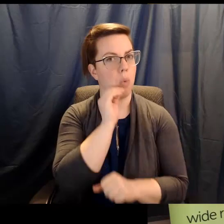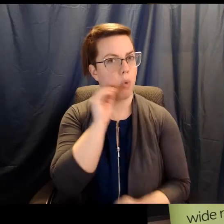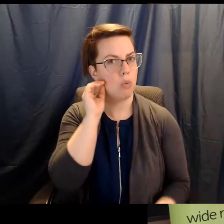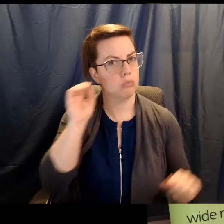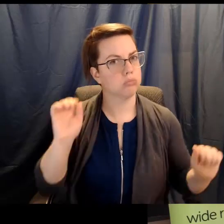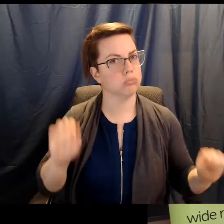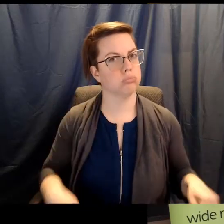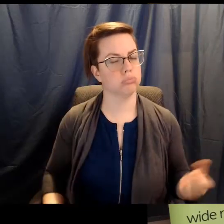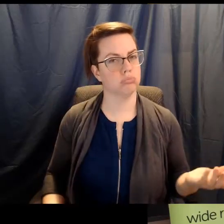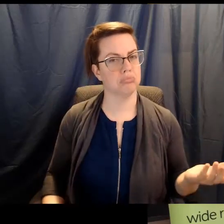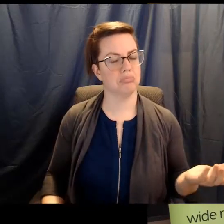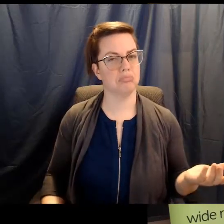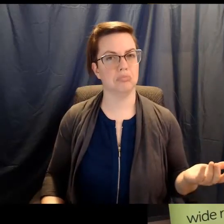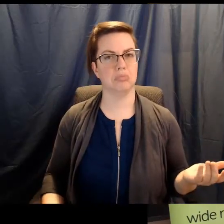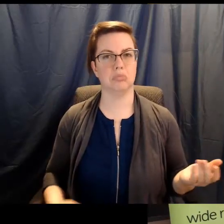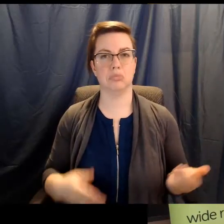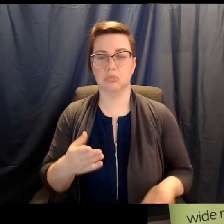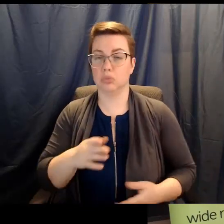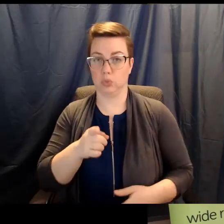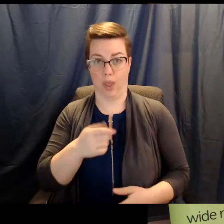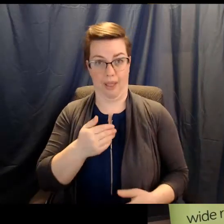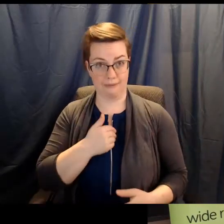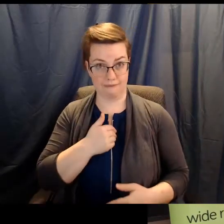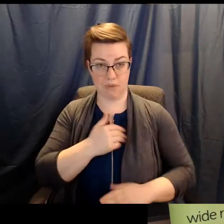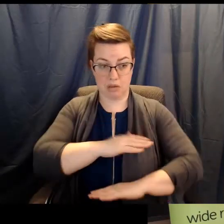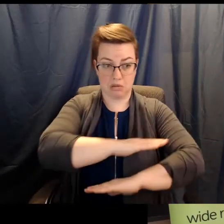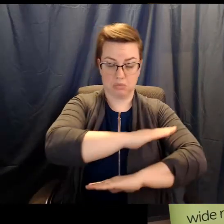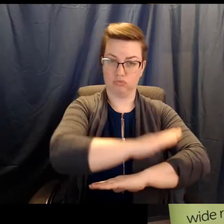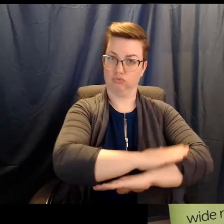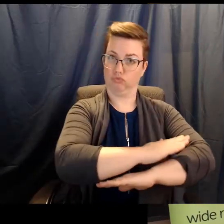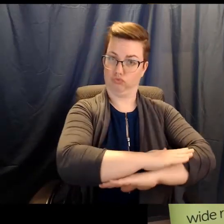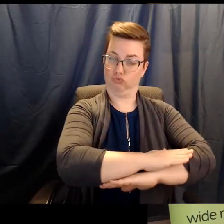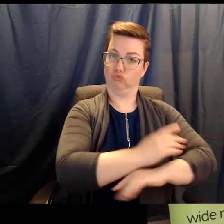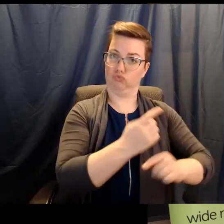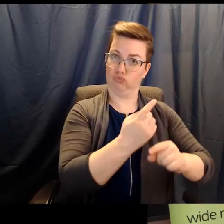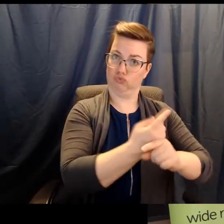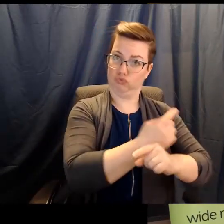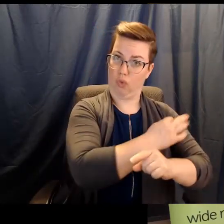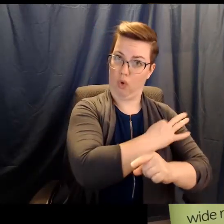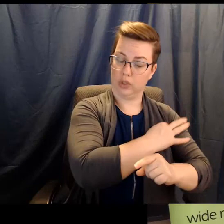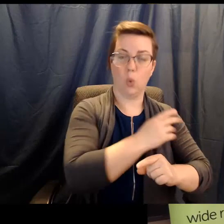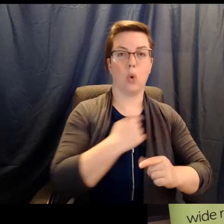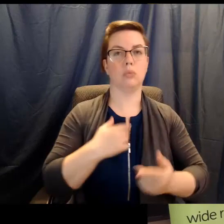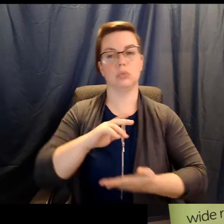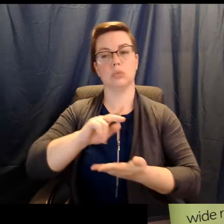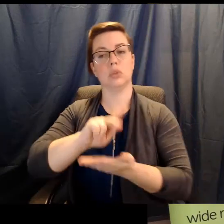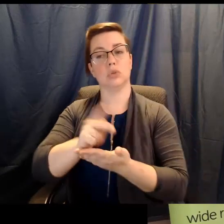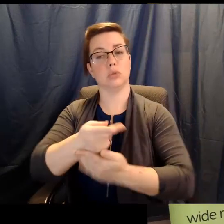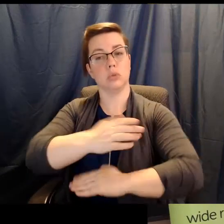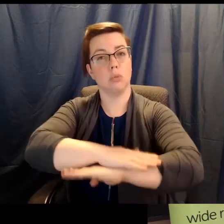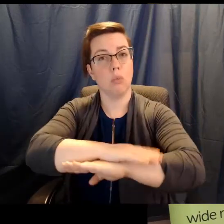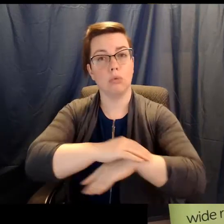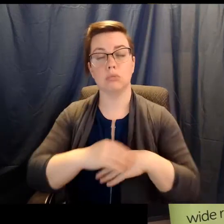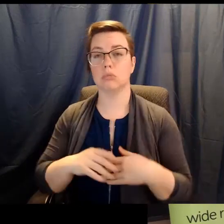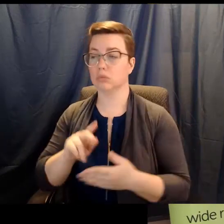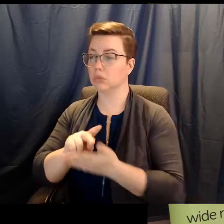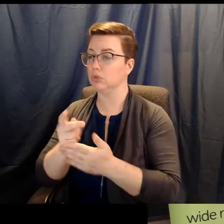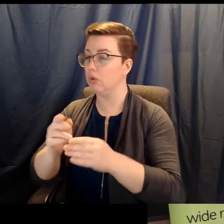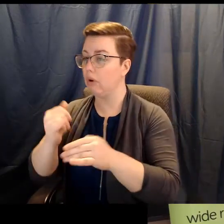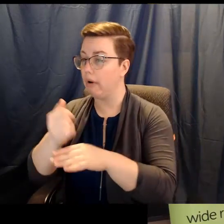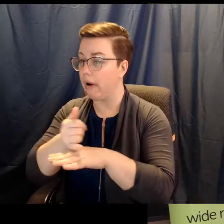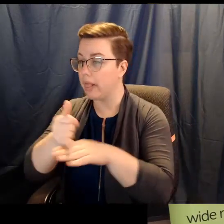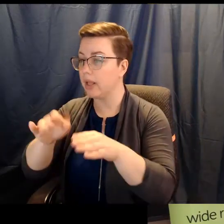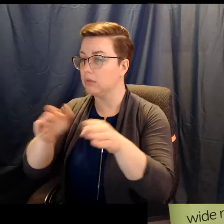home, regardless of whether you have a desk, a kitchen table, a kitchen island, or your